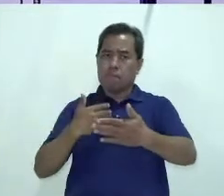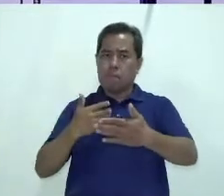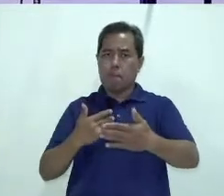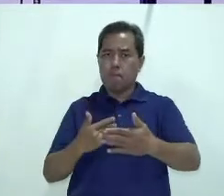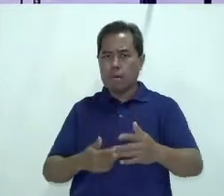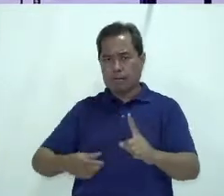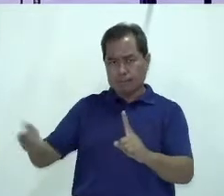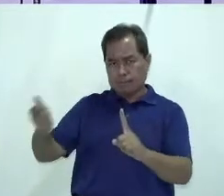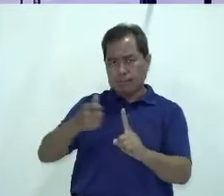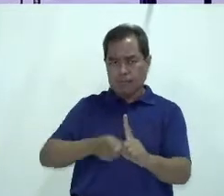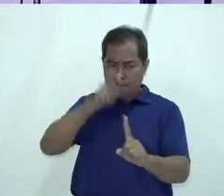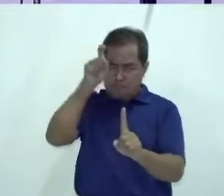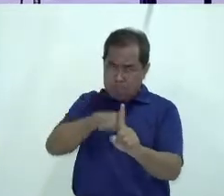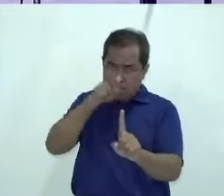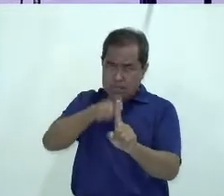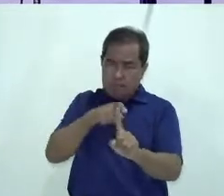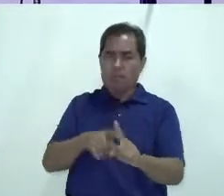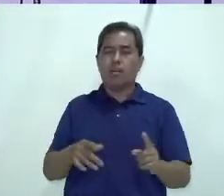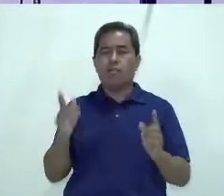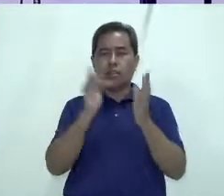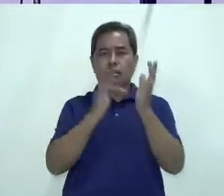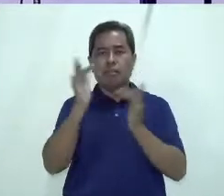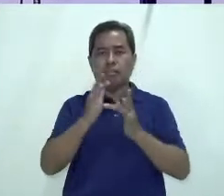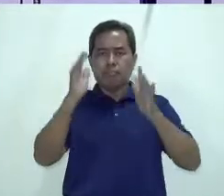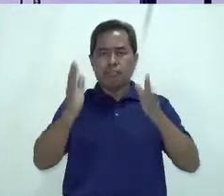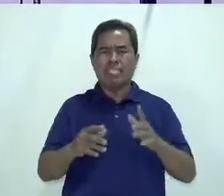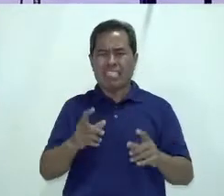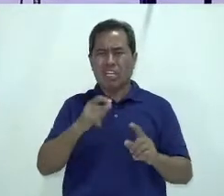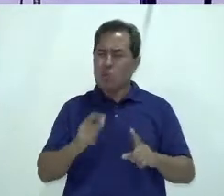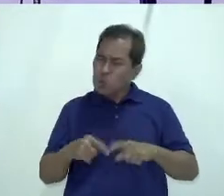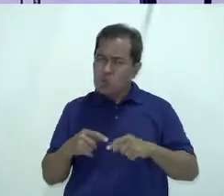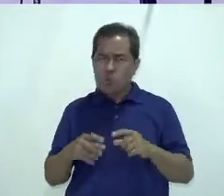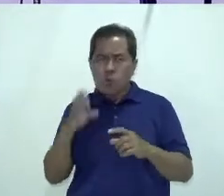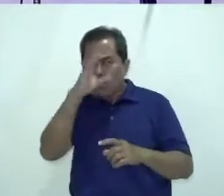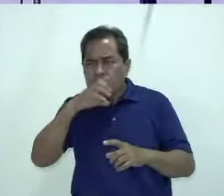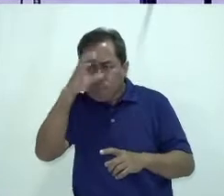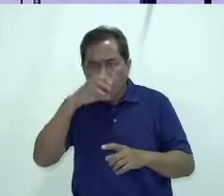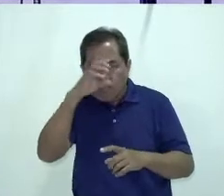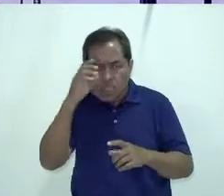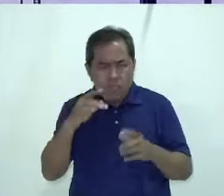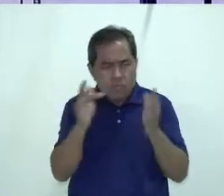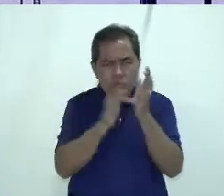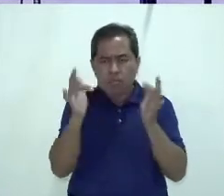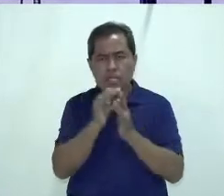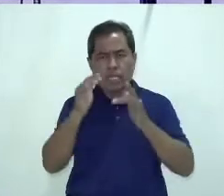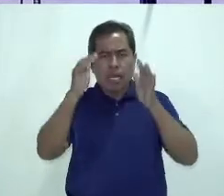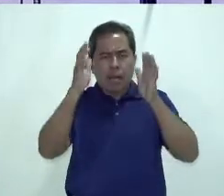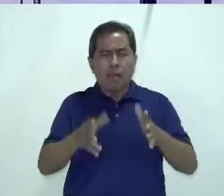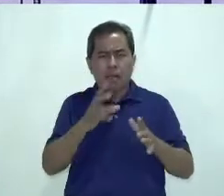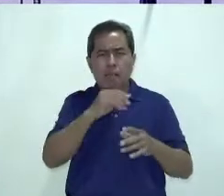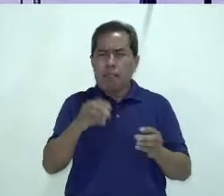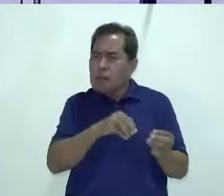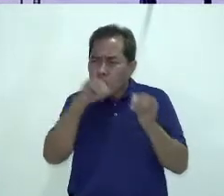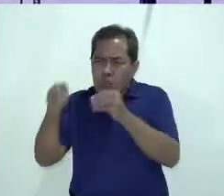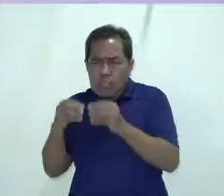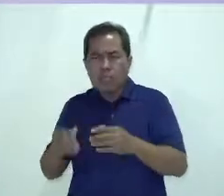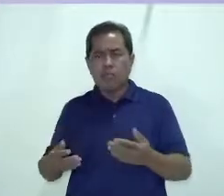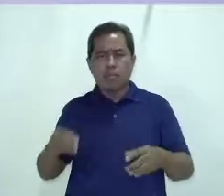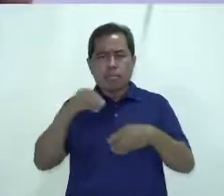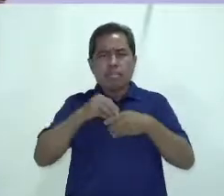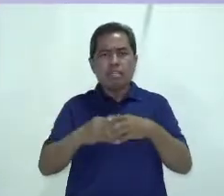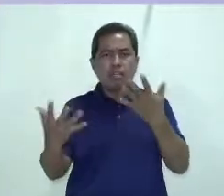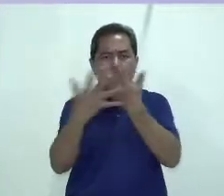He persecuted Christians. He went around trying to find them, round them up, throw them in jail, and even witnessing the